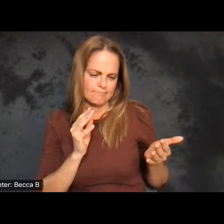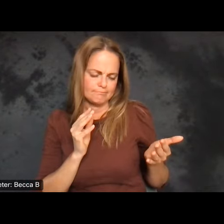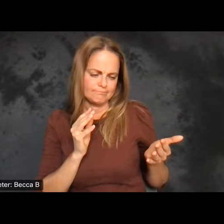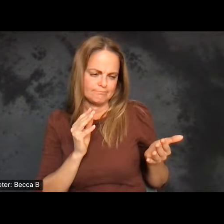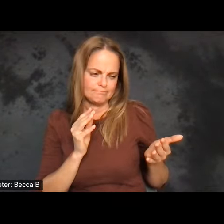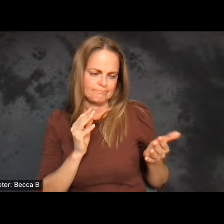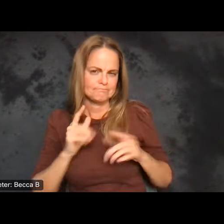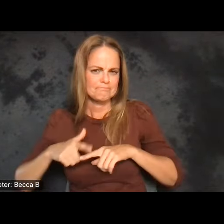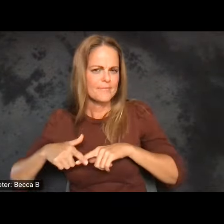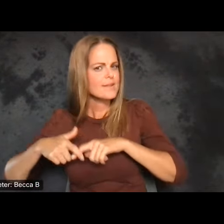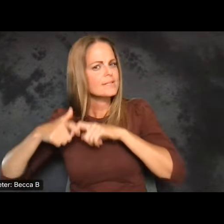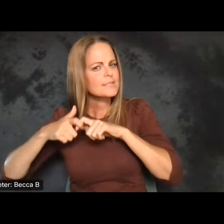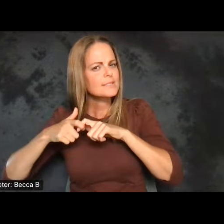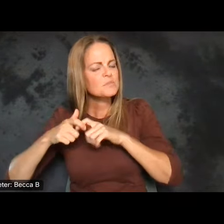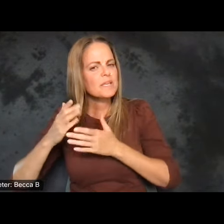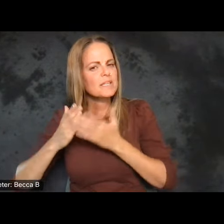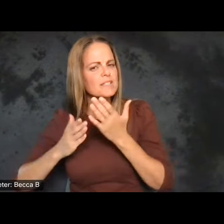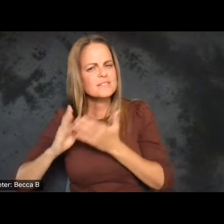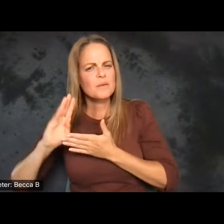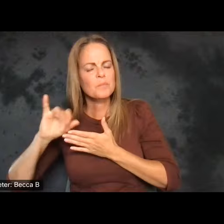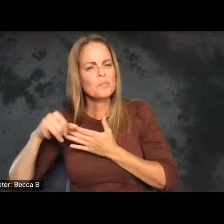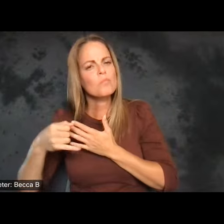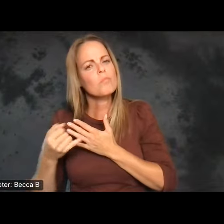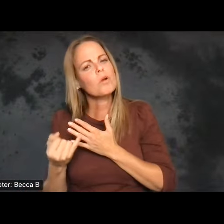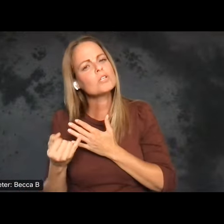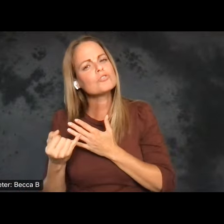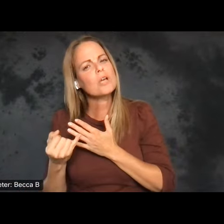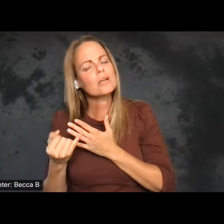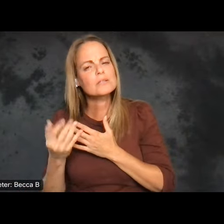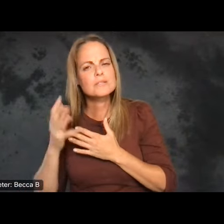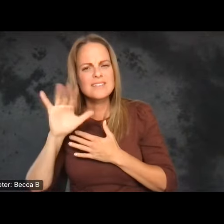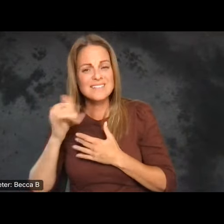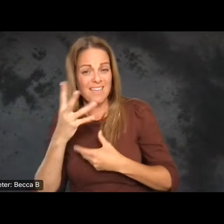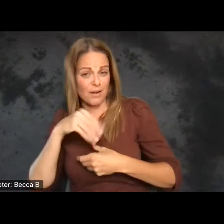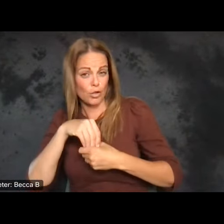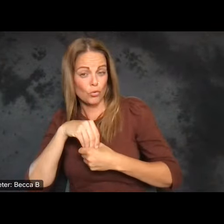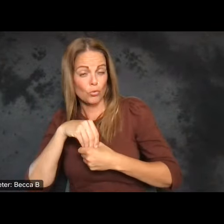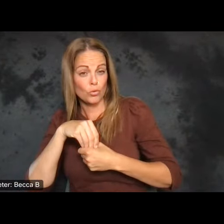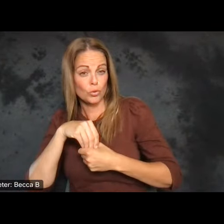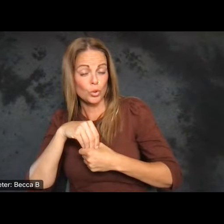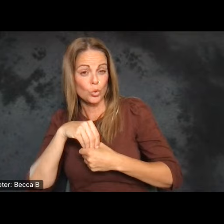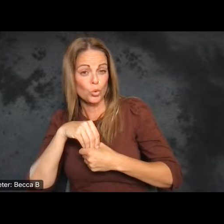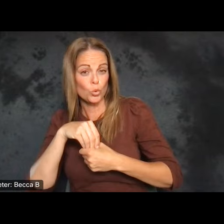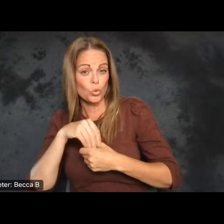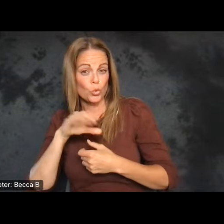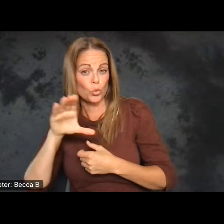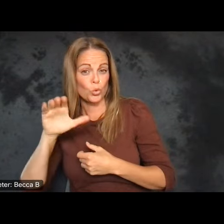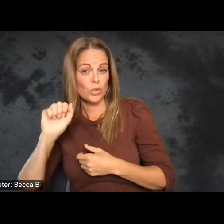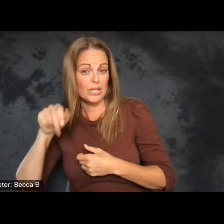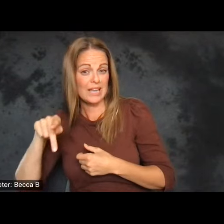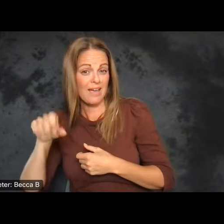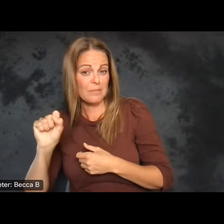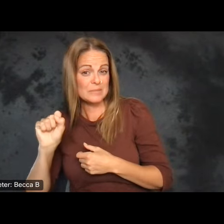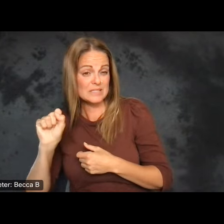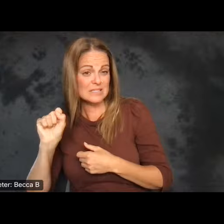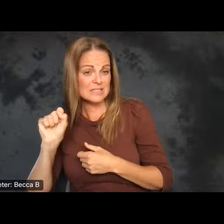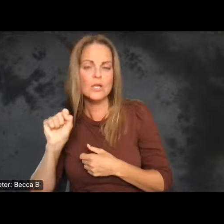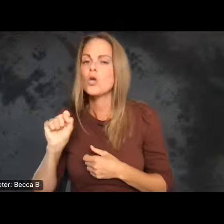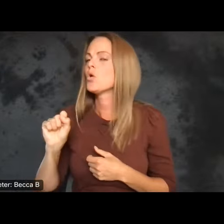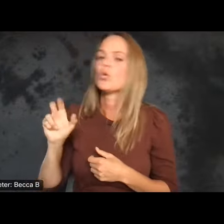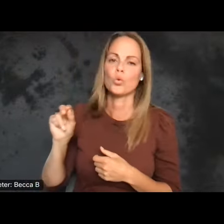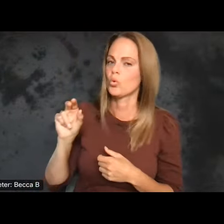suspending some of the projects, would that include the caps? No, that would